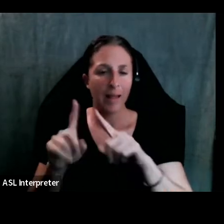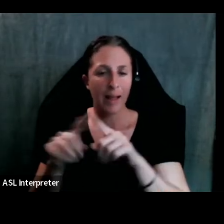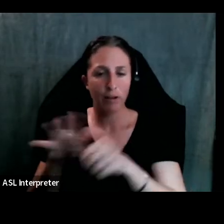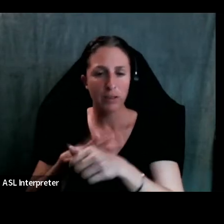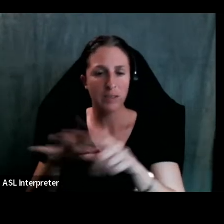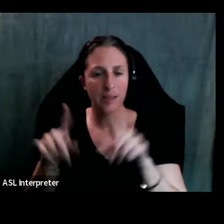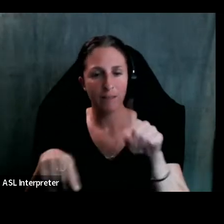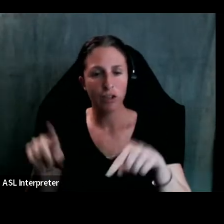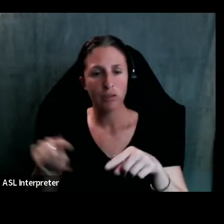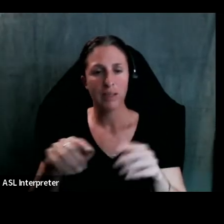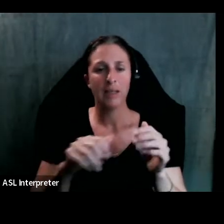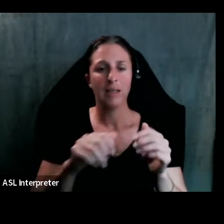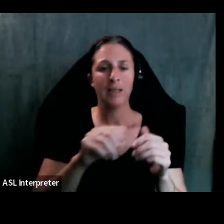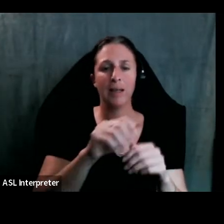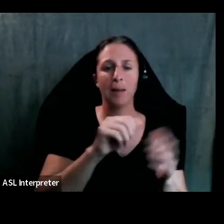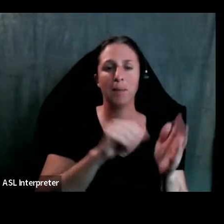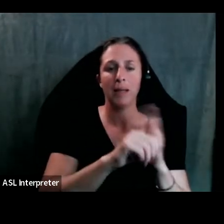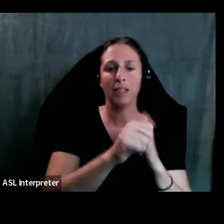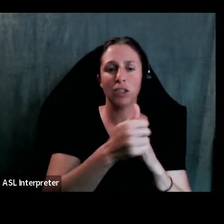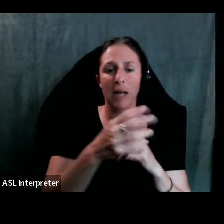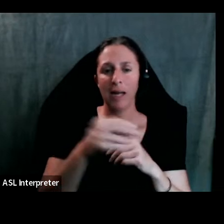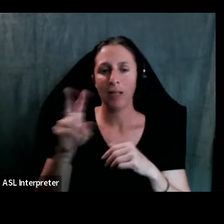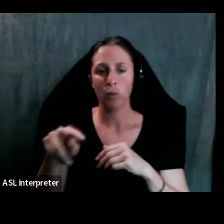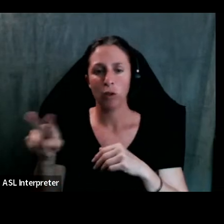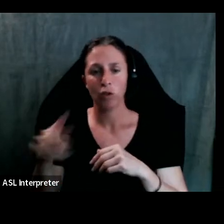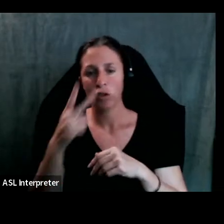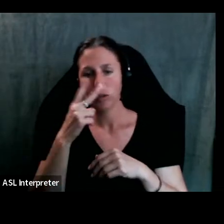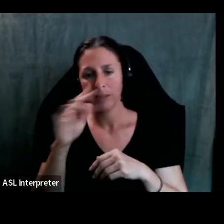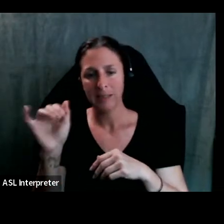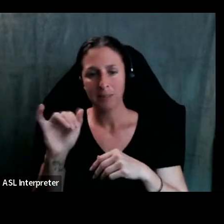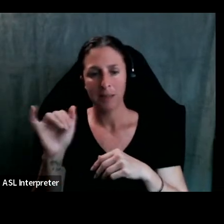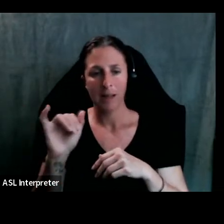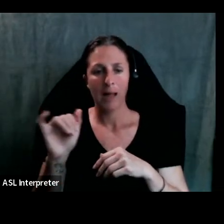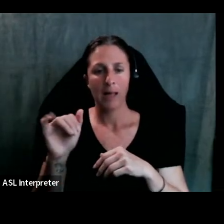staff was looking for a different